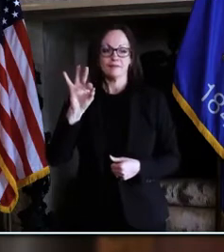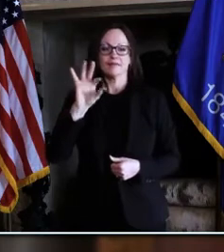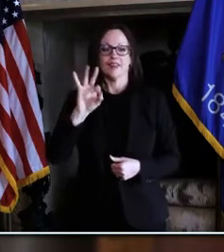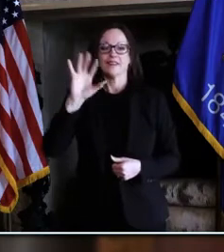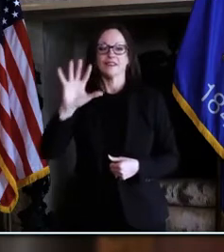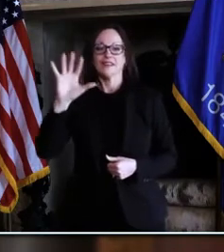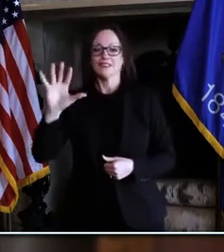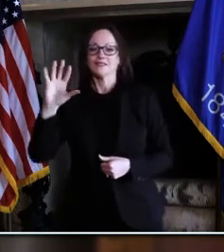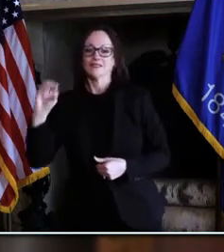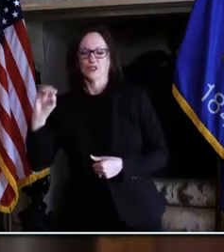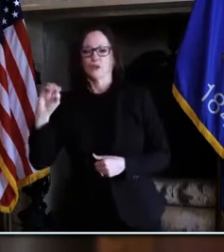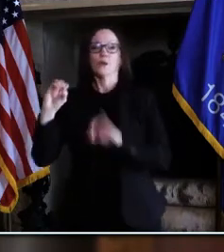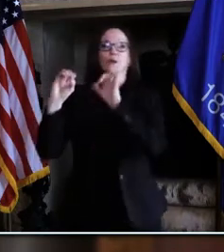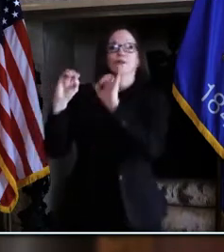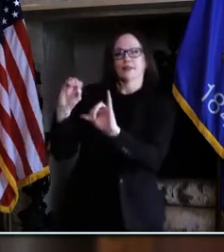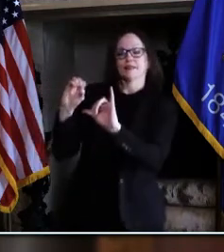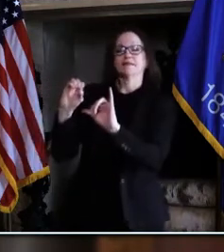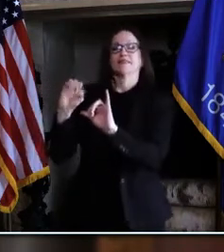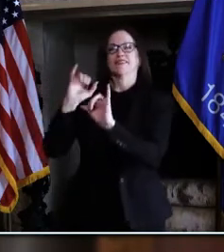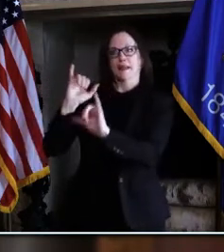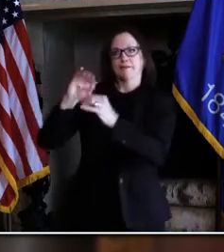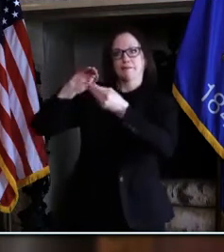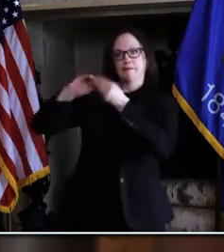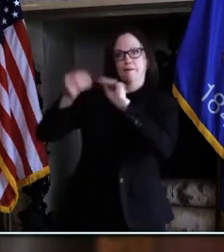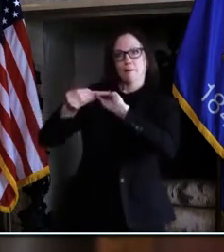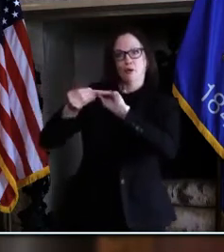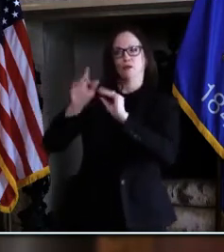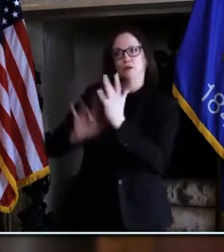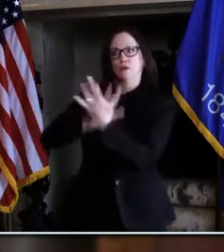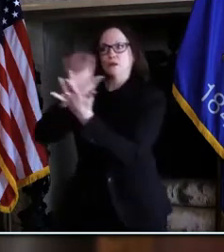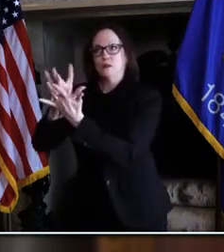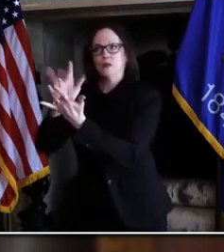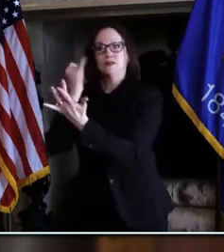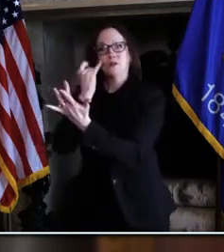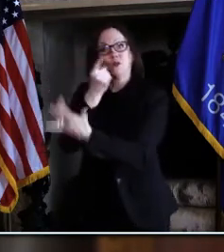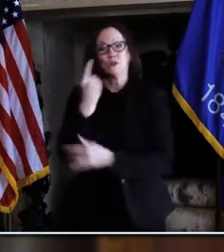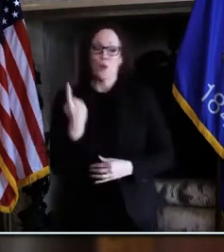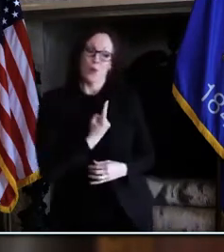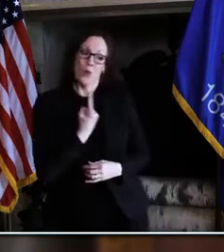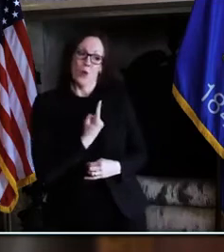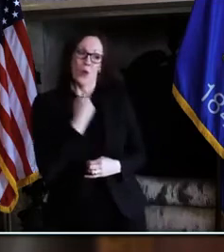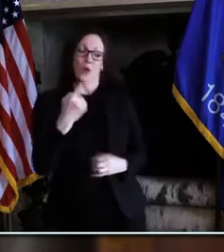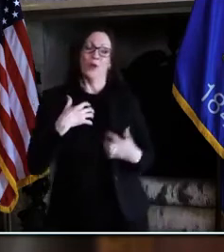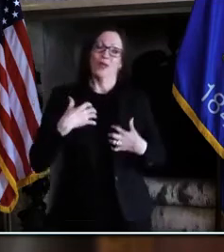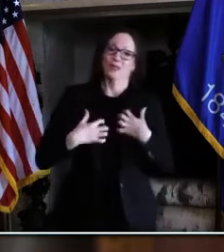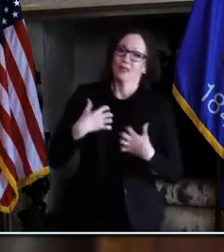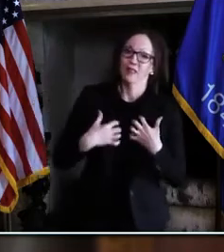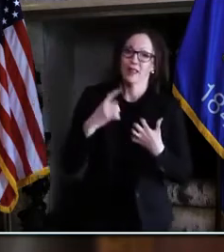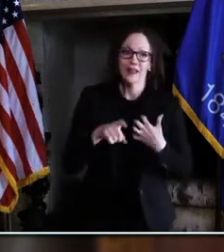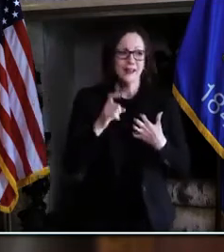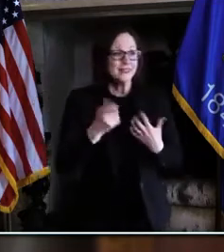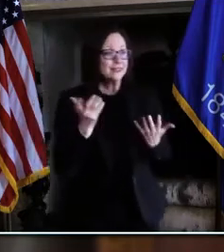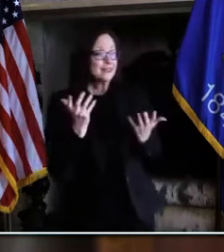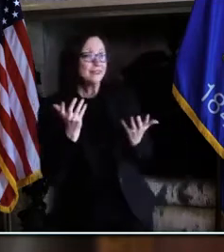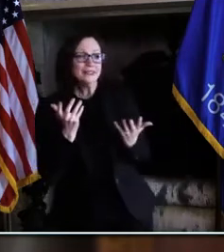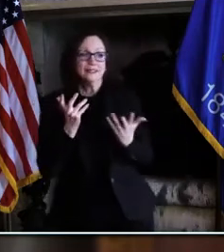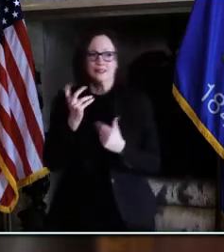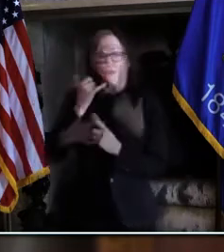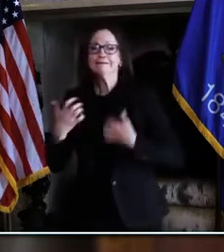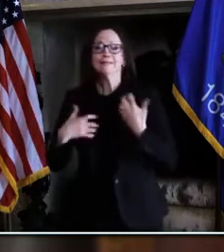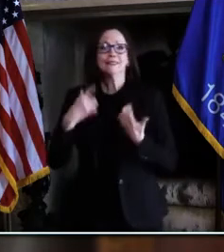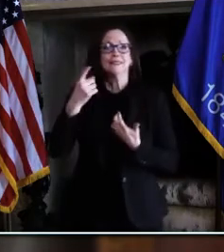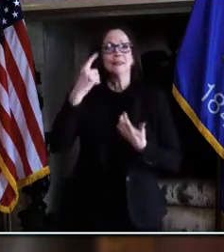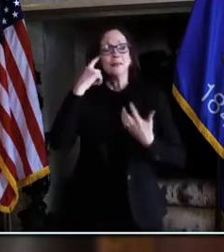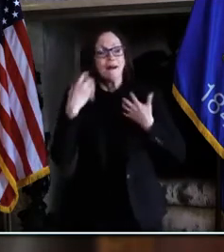66747. Other resources to maintain your mental health and well-being can be found on the DHS COVID-19